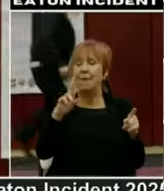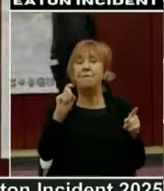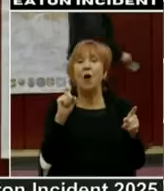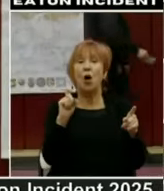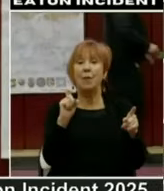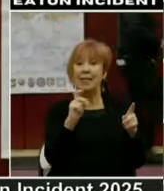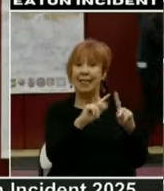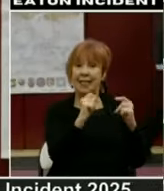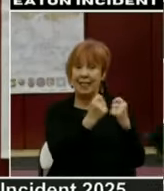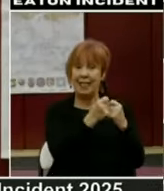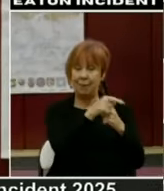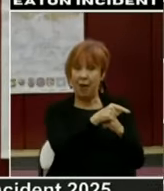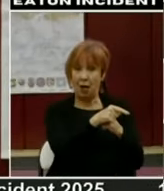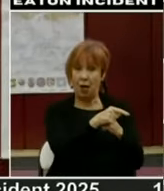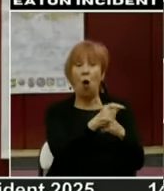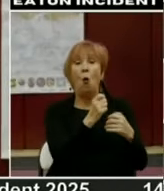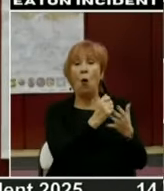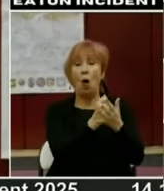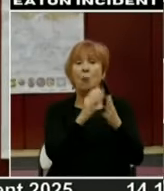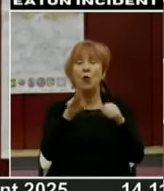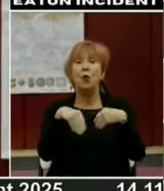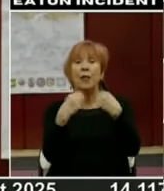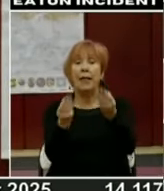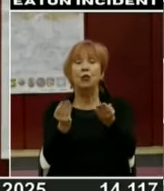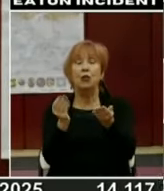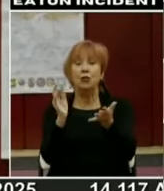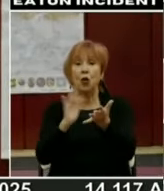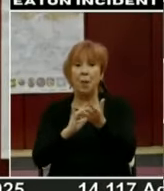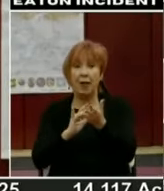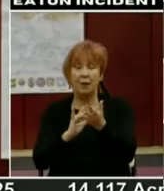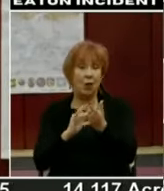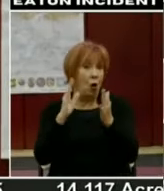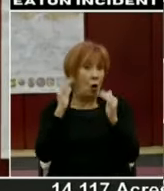and get your prescriptions. Hopefully, starting tomorrow, the